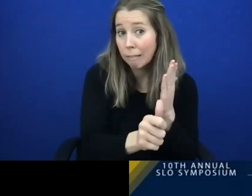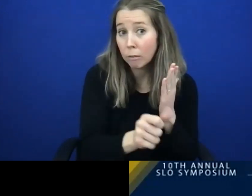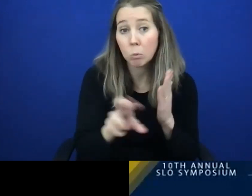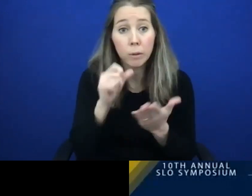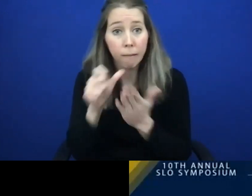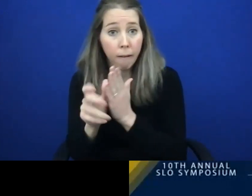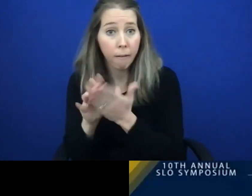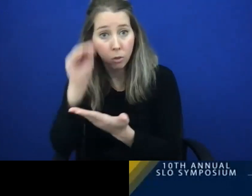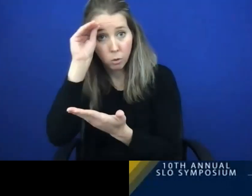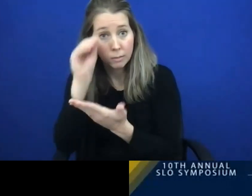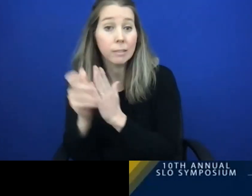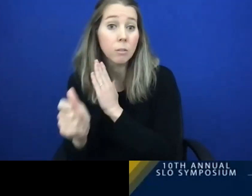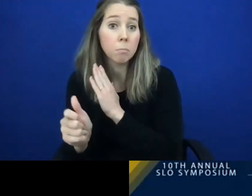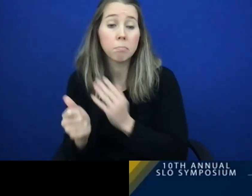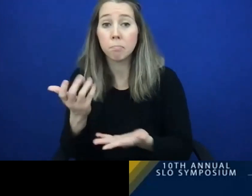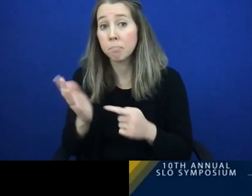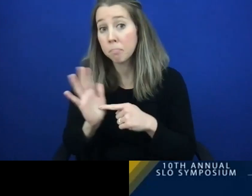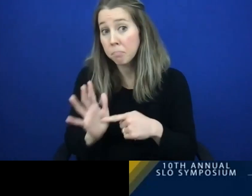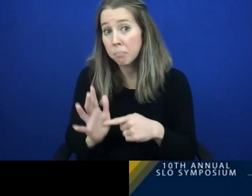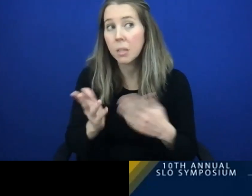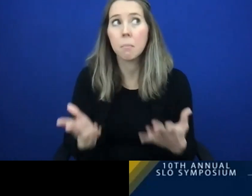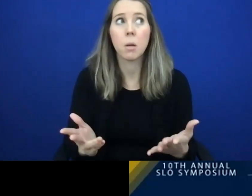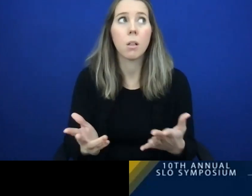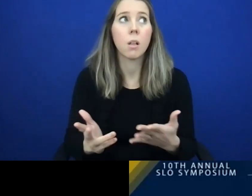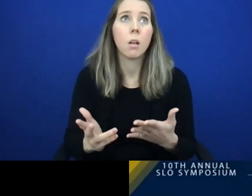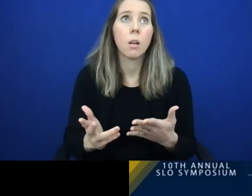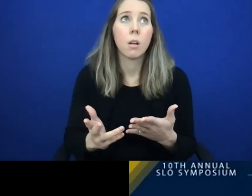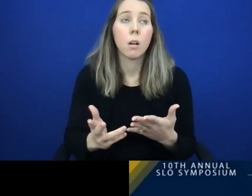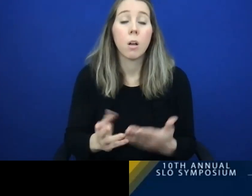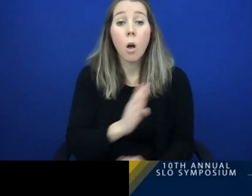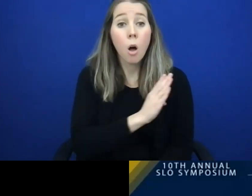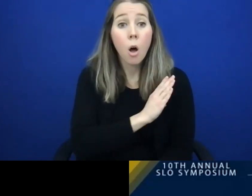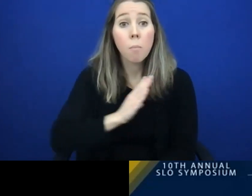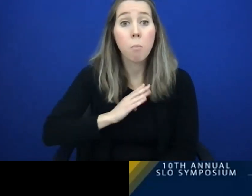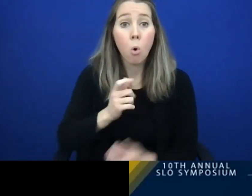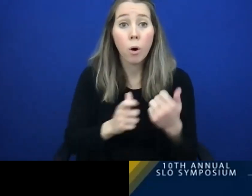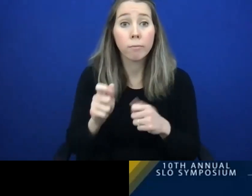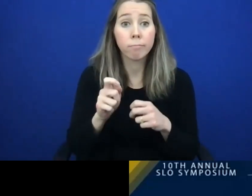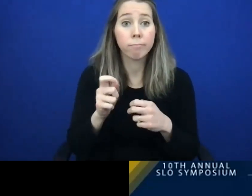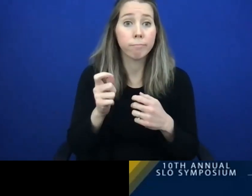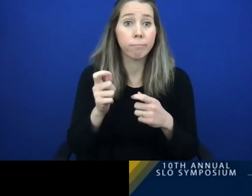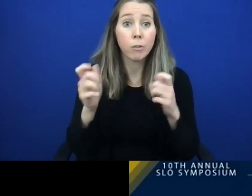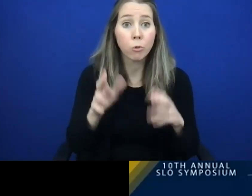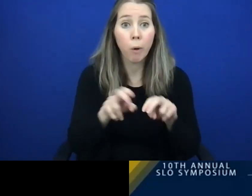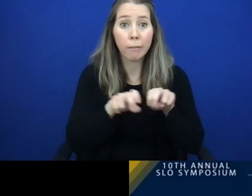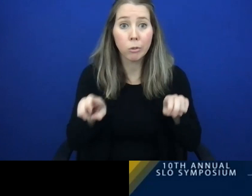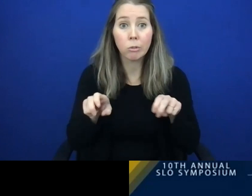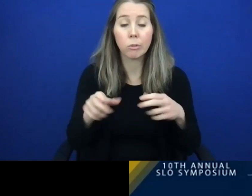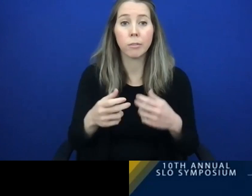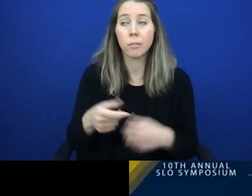an example might be if they're giving a board of directors presentation for a final